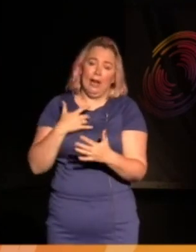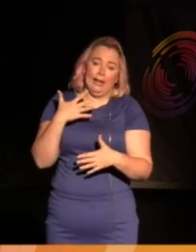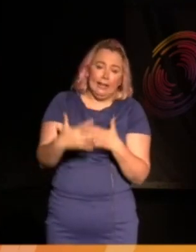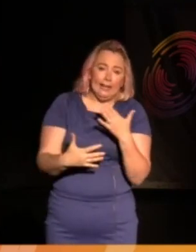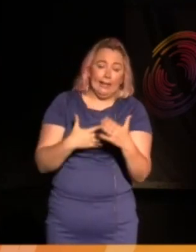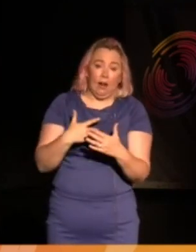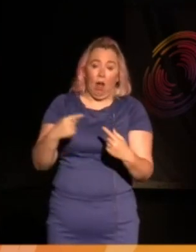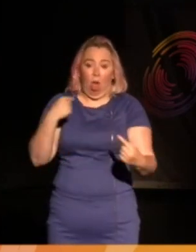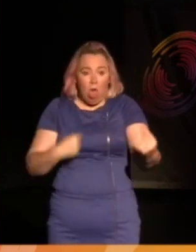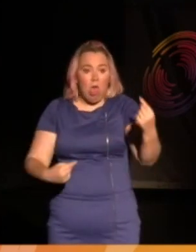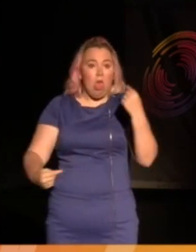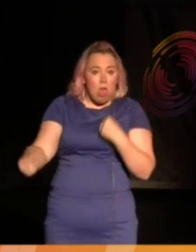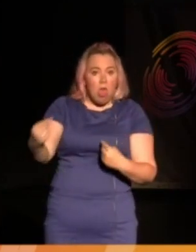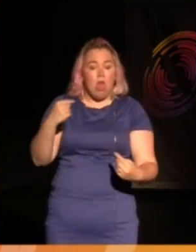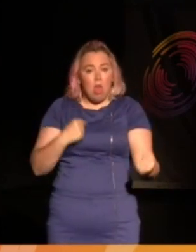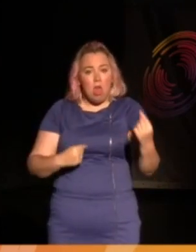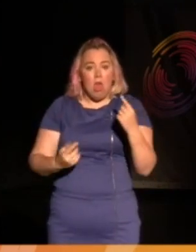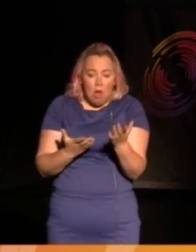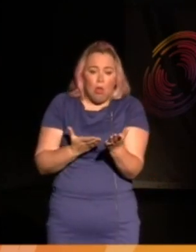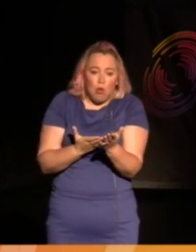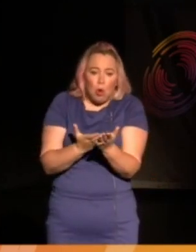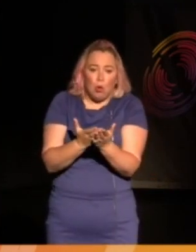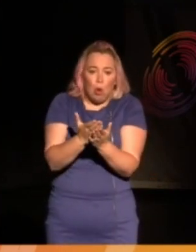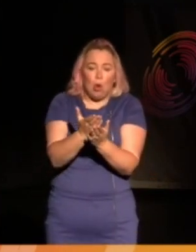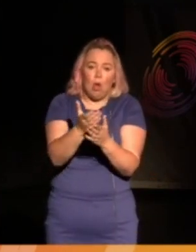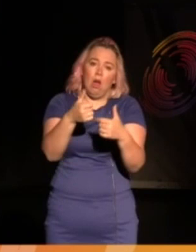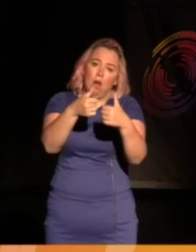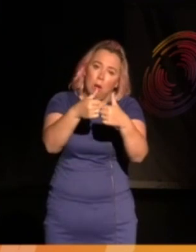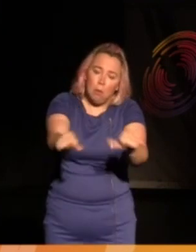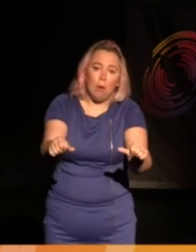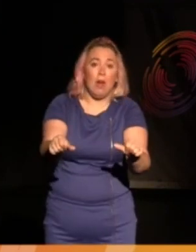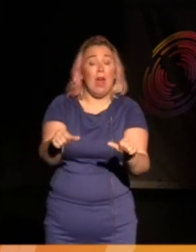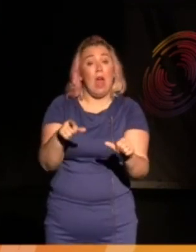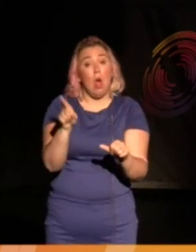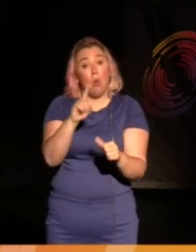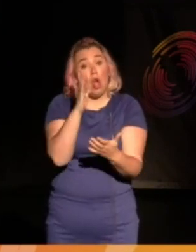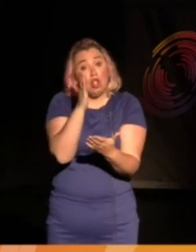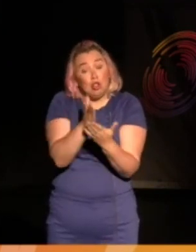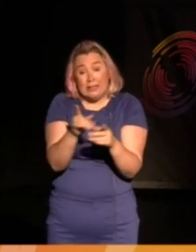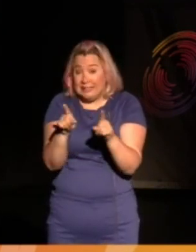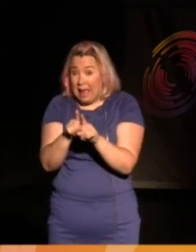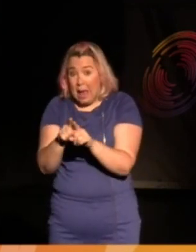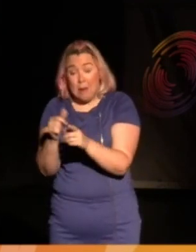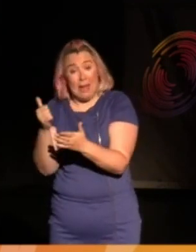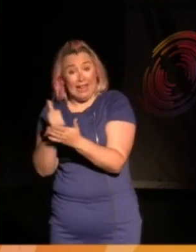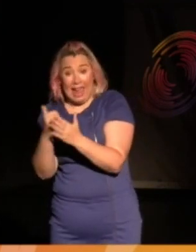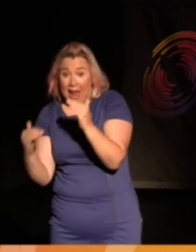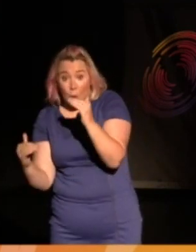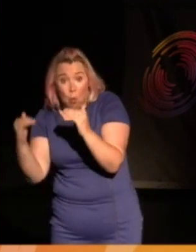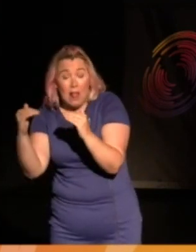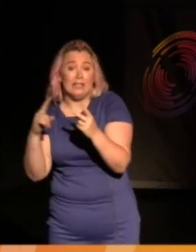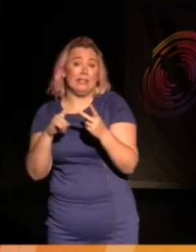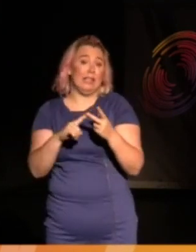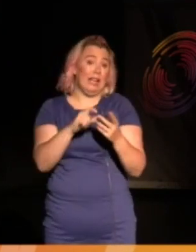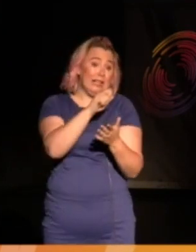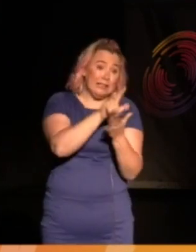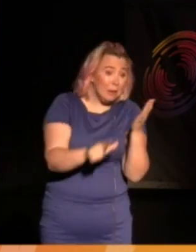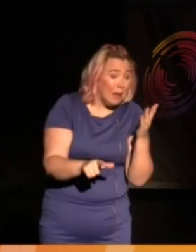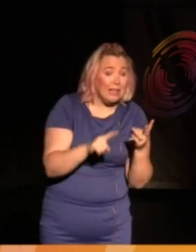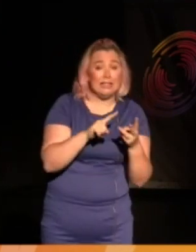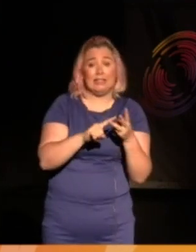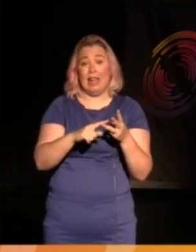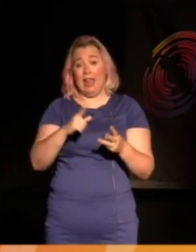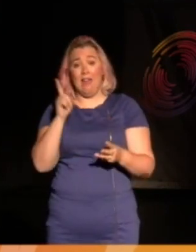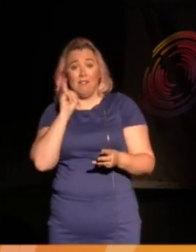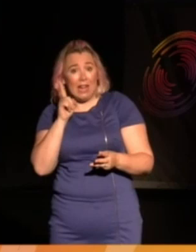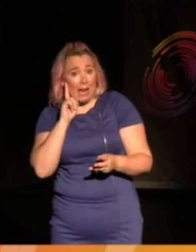true for gay equality is no less true for human rights, civil and disability rights, female suffrage,